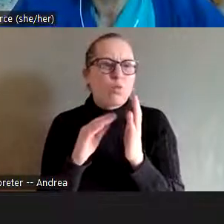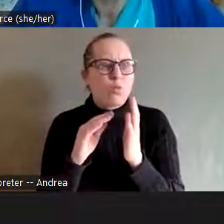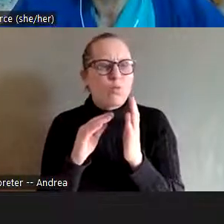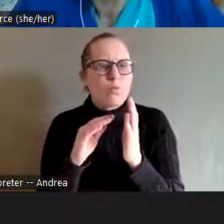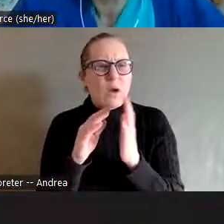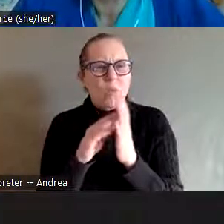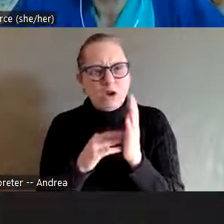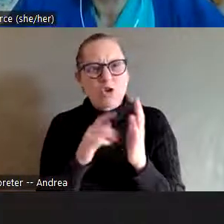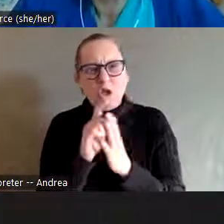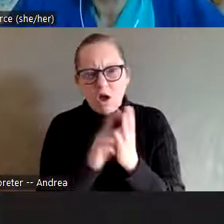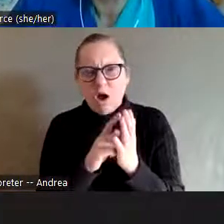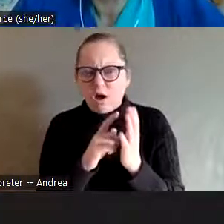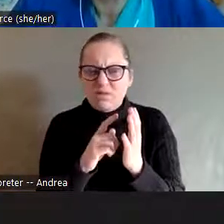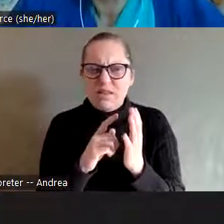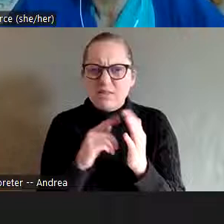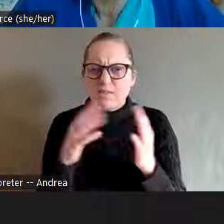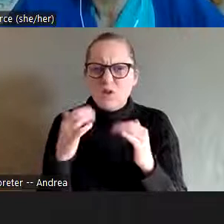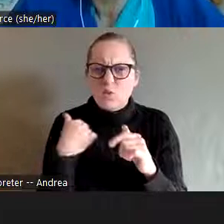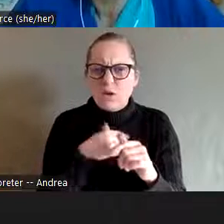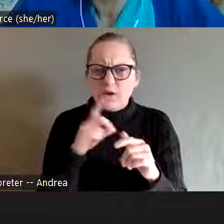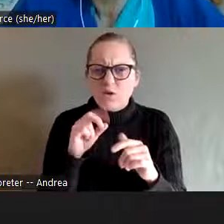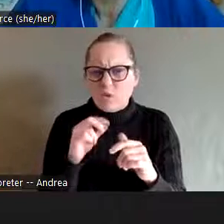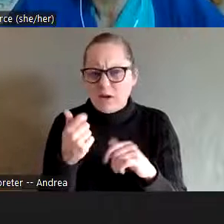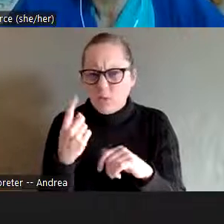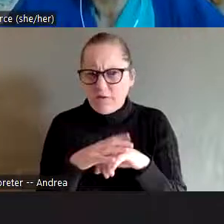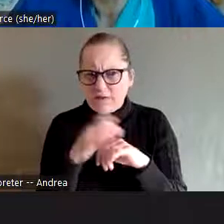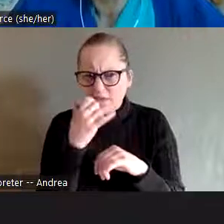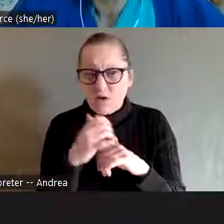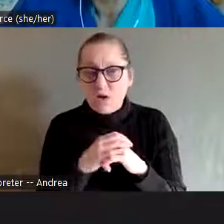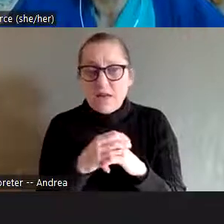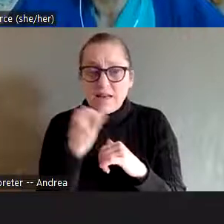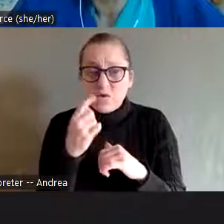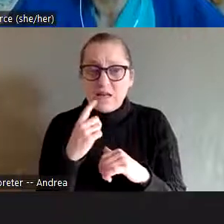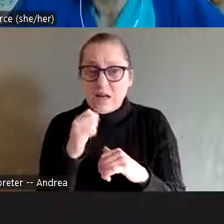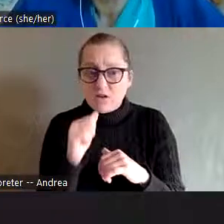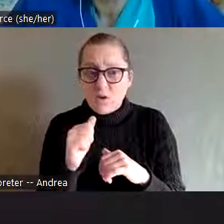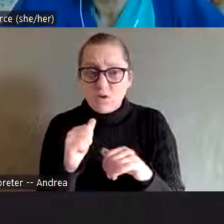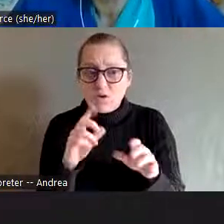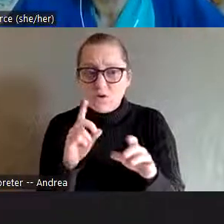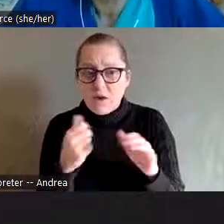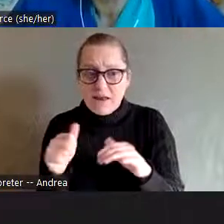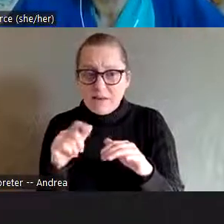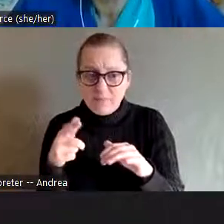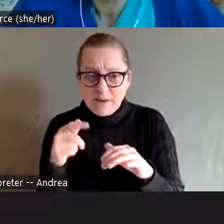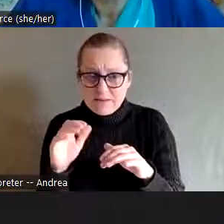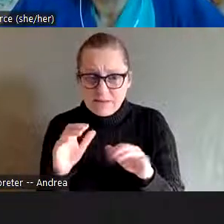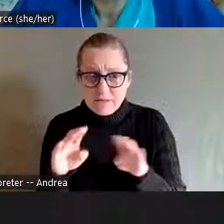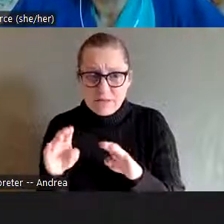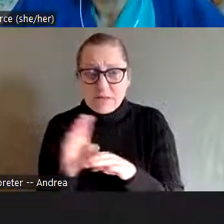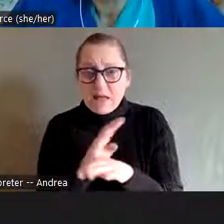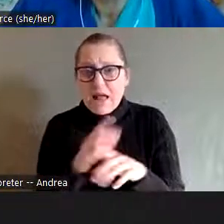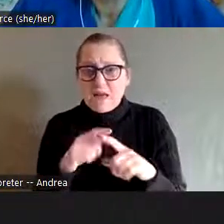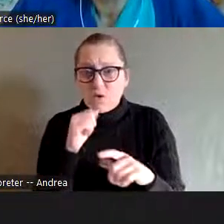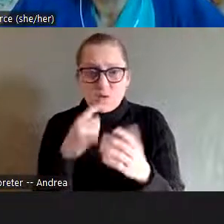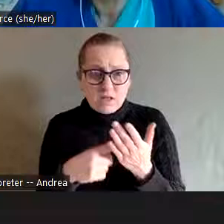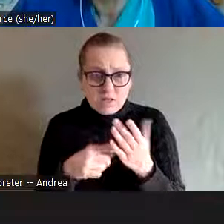but then if you said, I do not conduct any PAC business and I do not discuss the PAC's